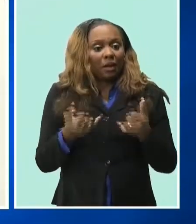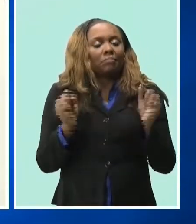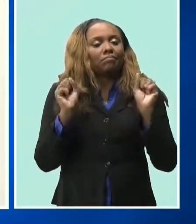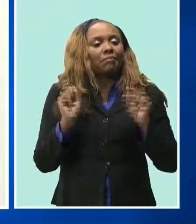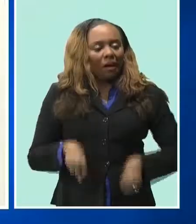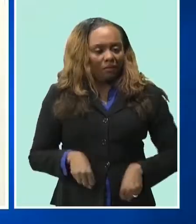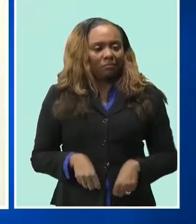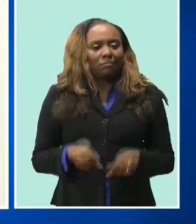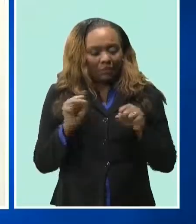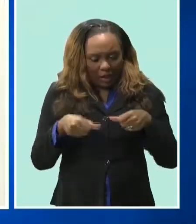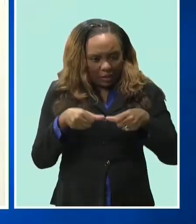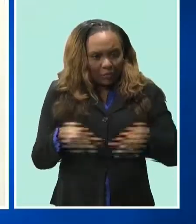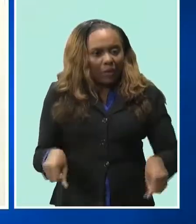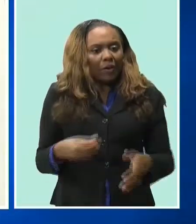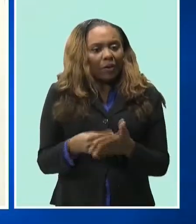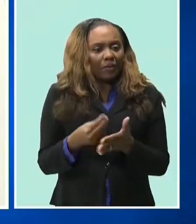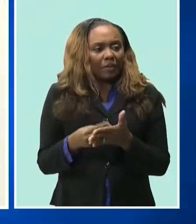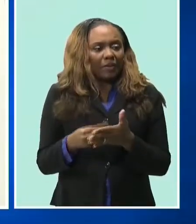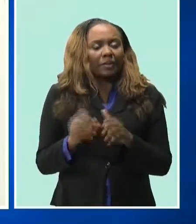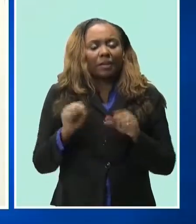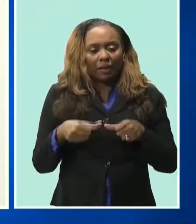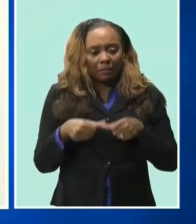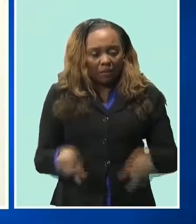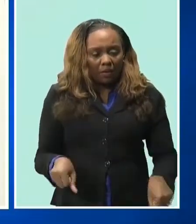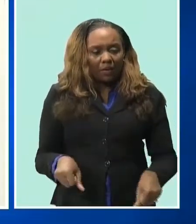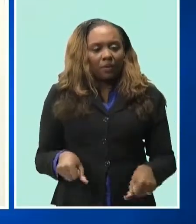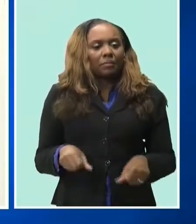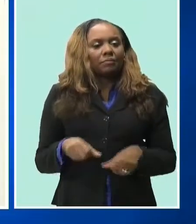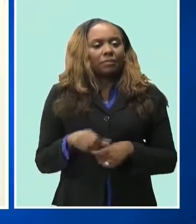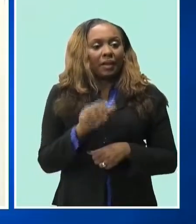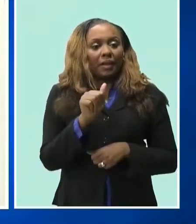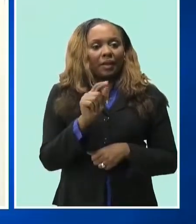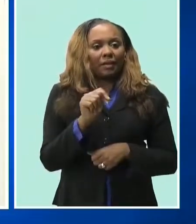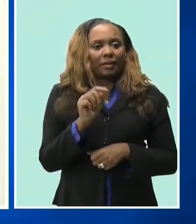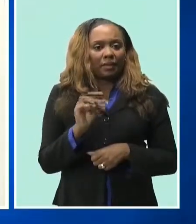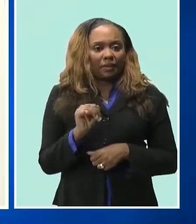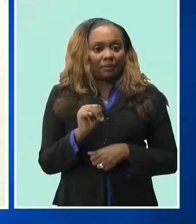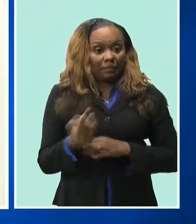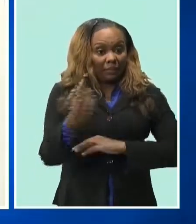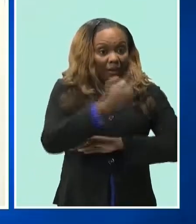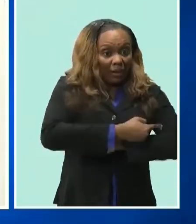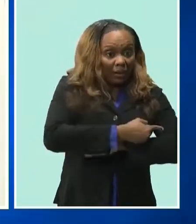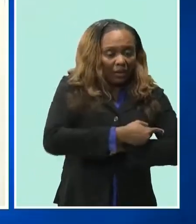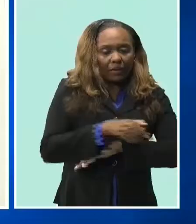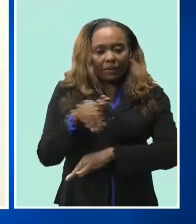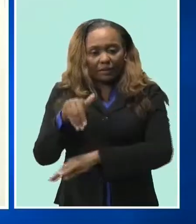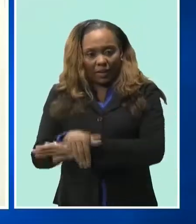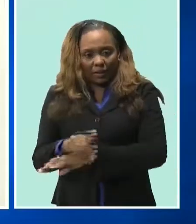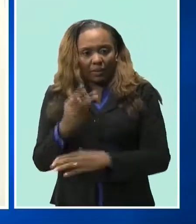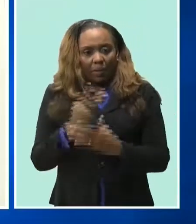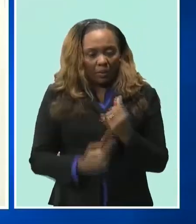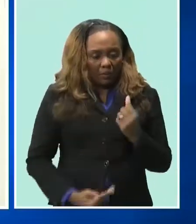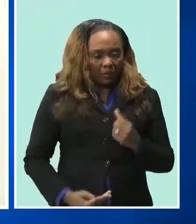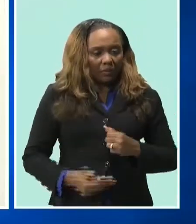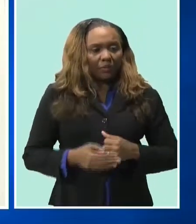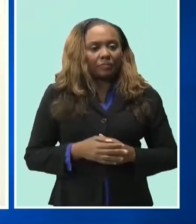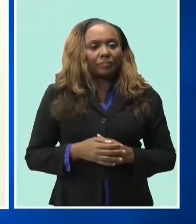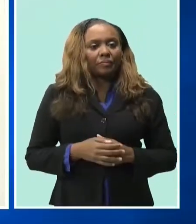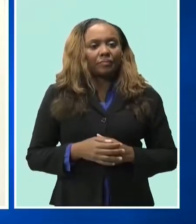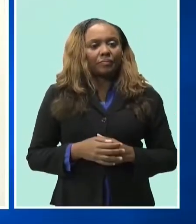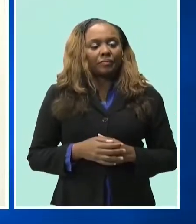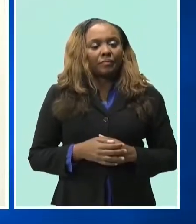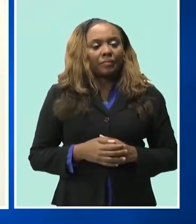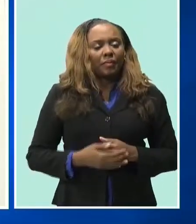for persons to be able to fulfill those during both daytime and also at night. We understand at this time